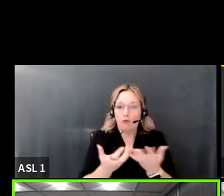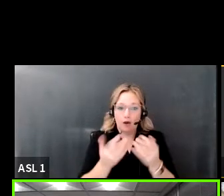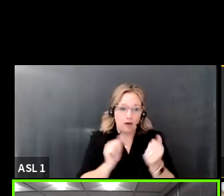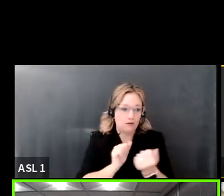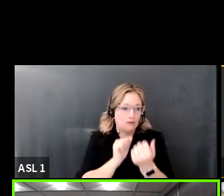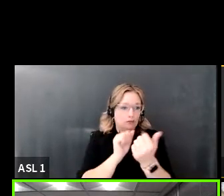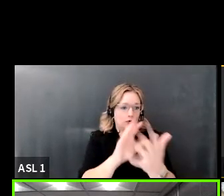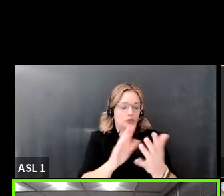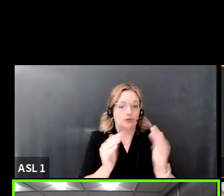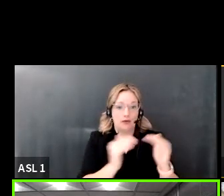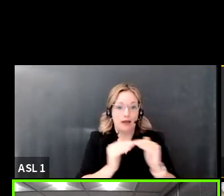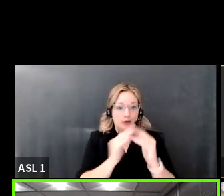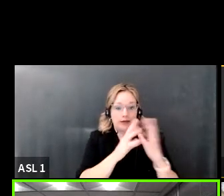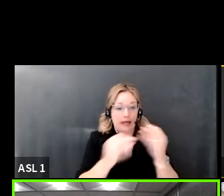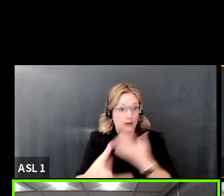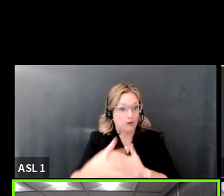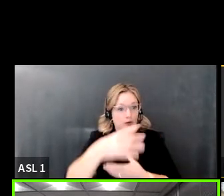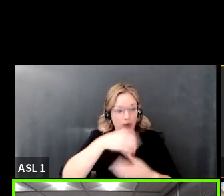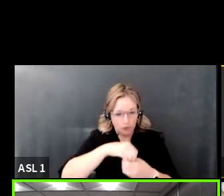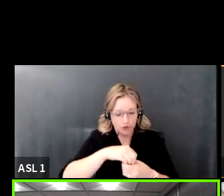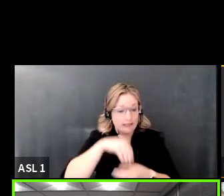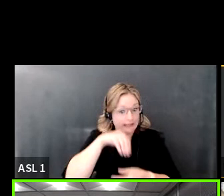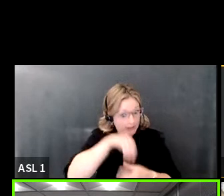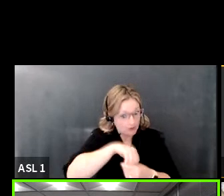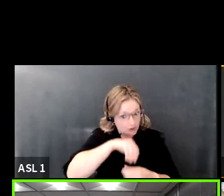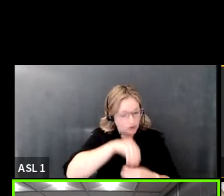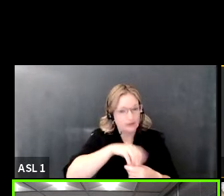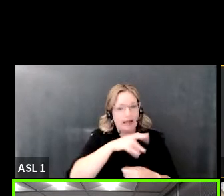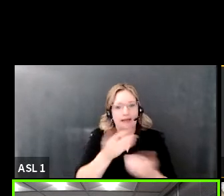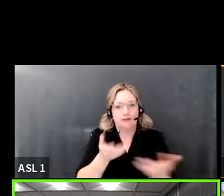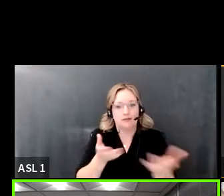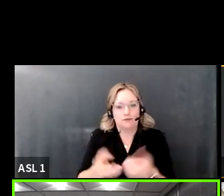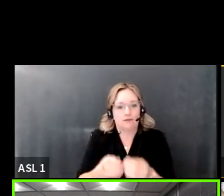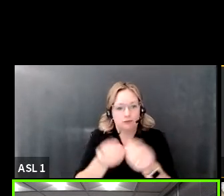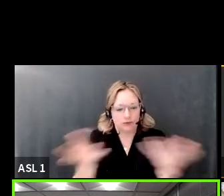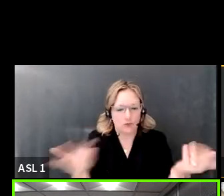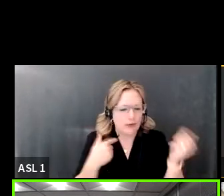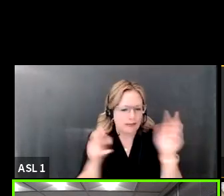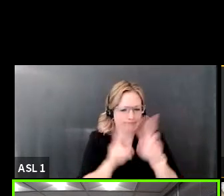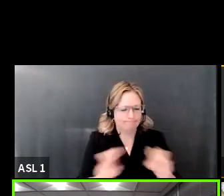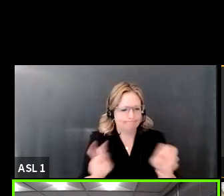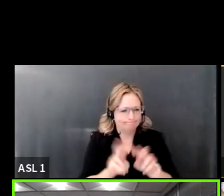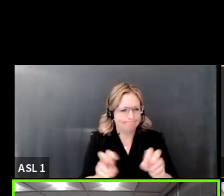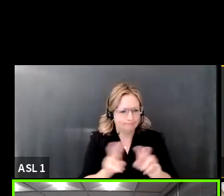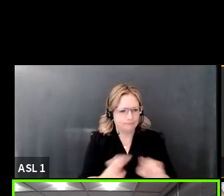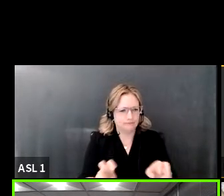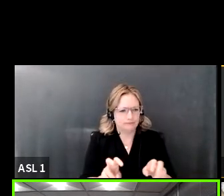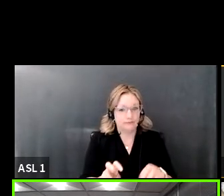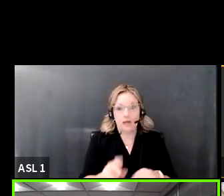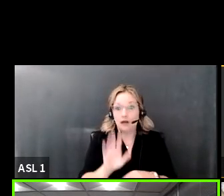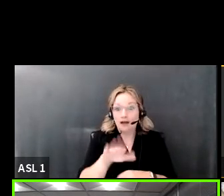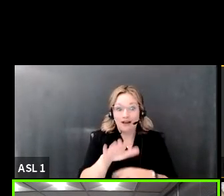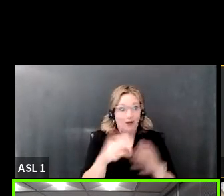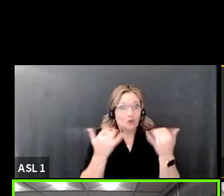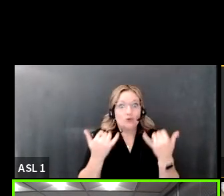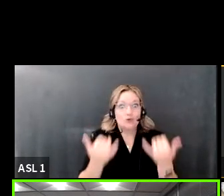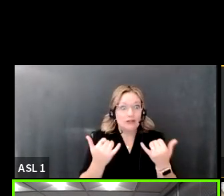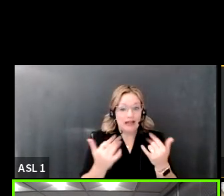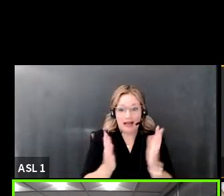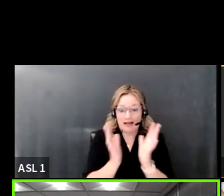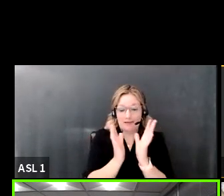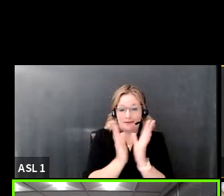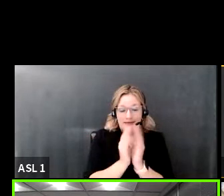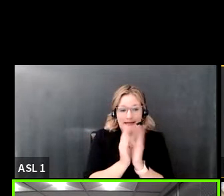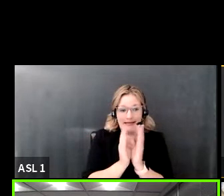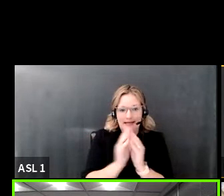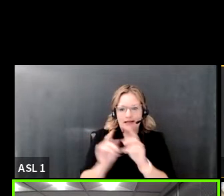inclusion both internally and in terms of our service delivery in fact we just had a command meeting today where diversity pro is helping